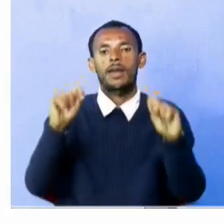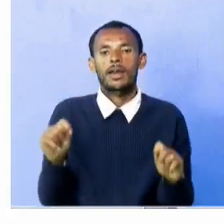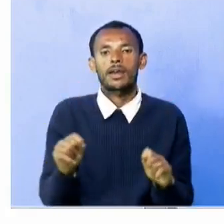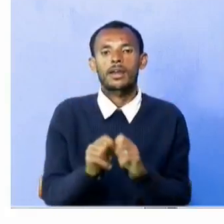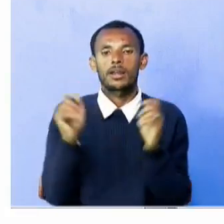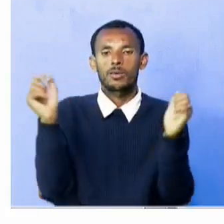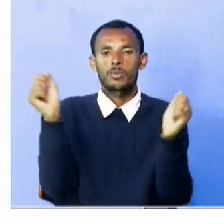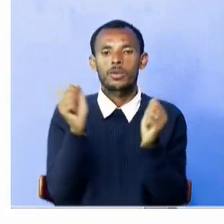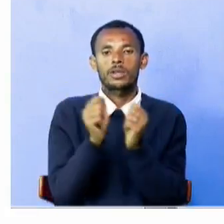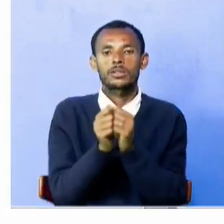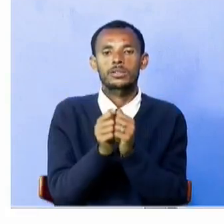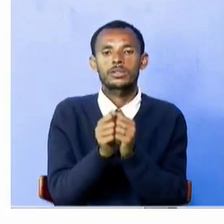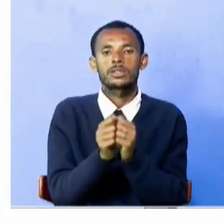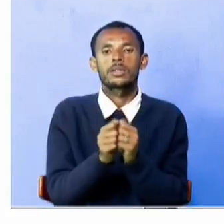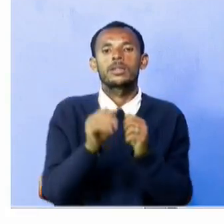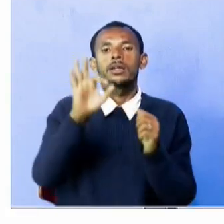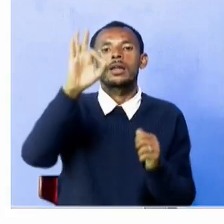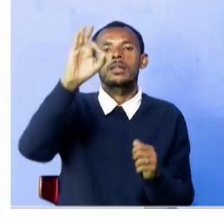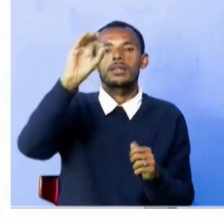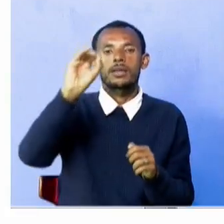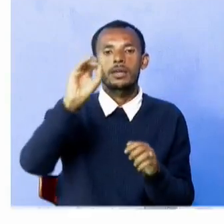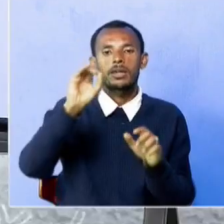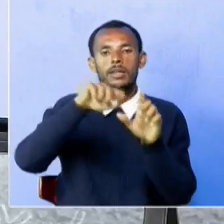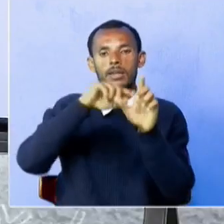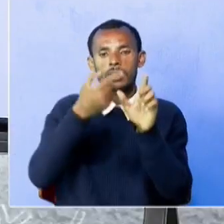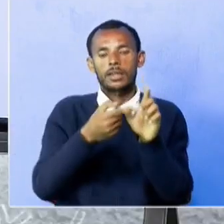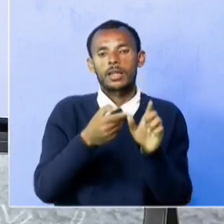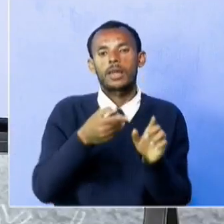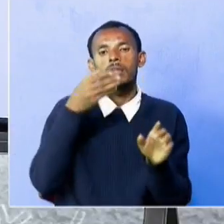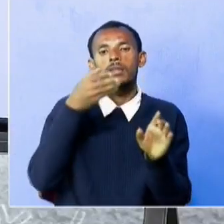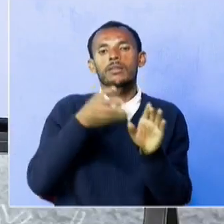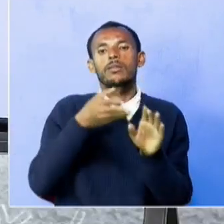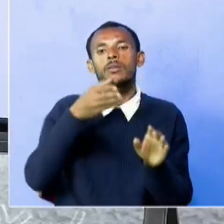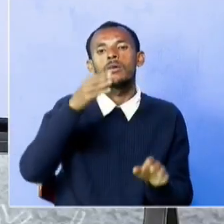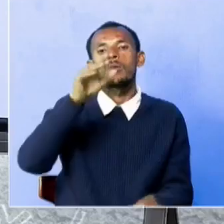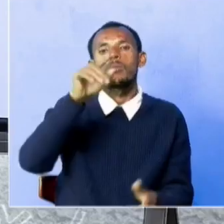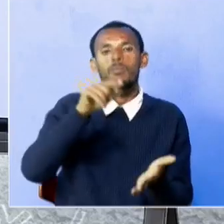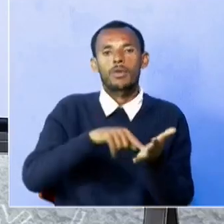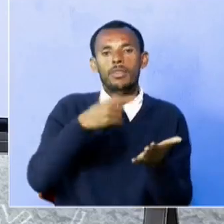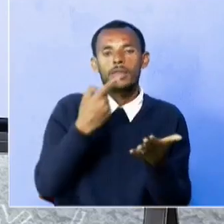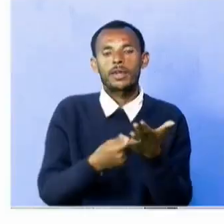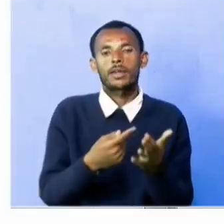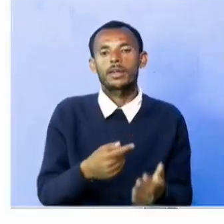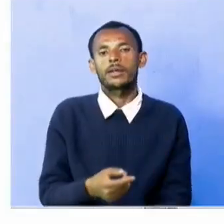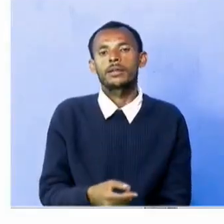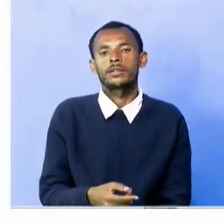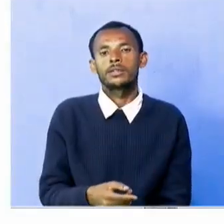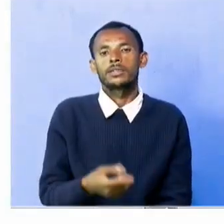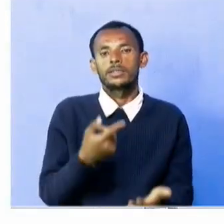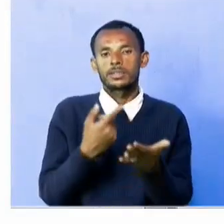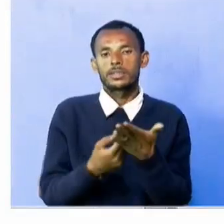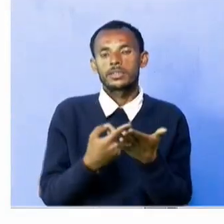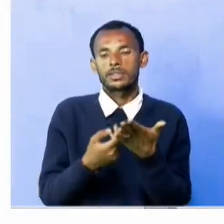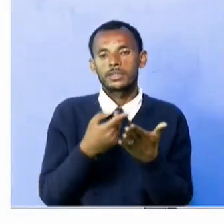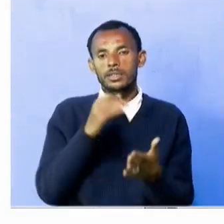with 90 degree at some point here at this vertex, and say this is